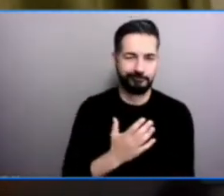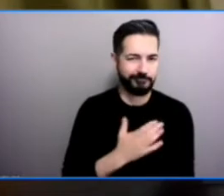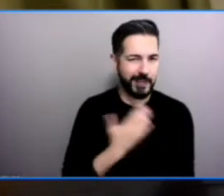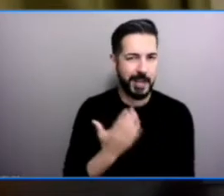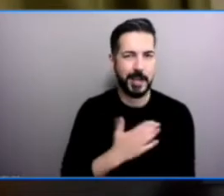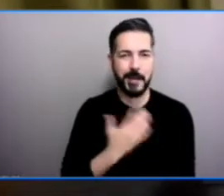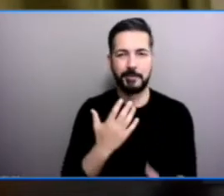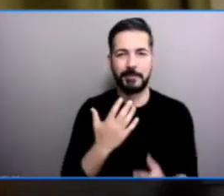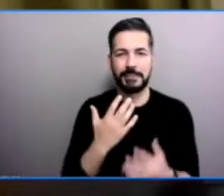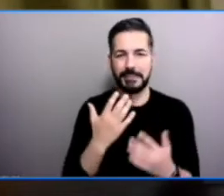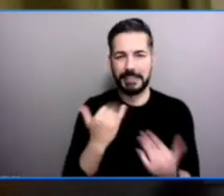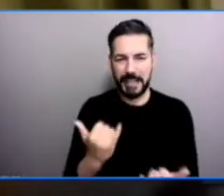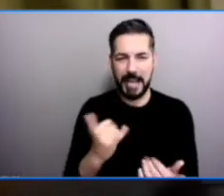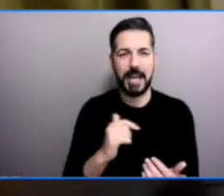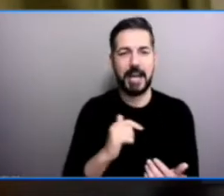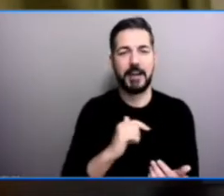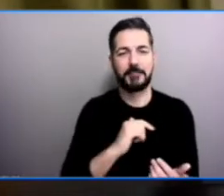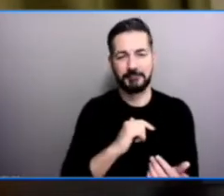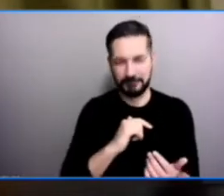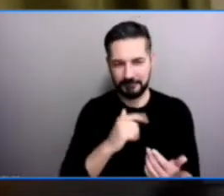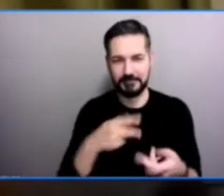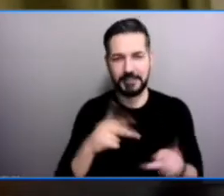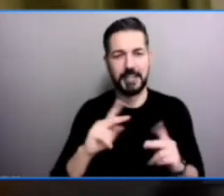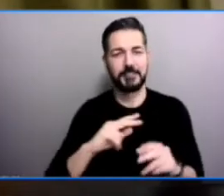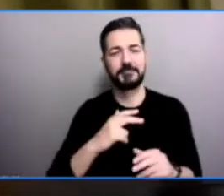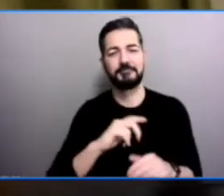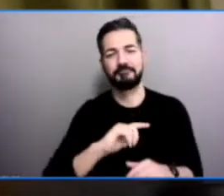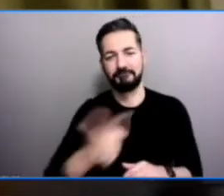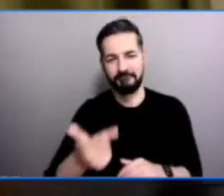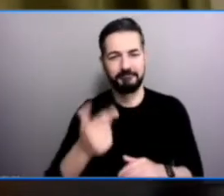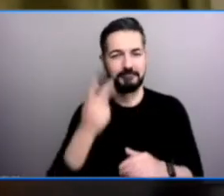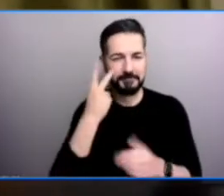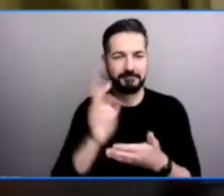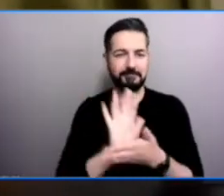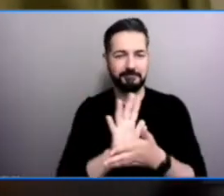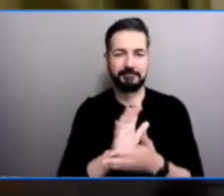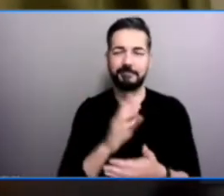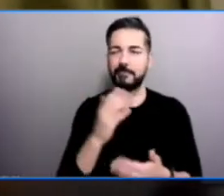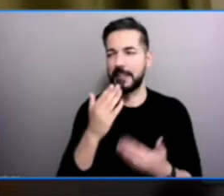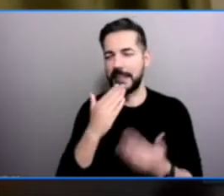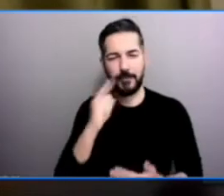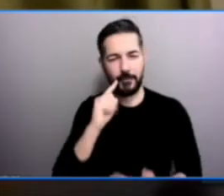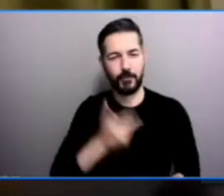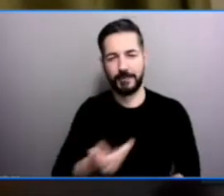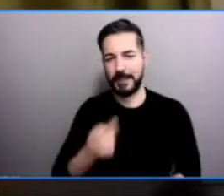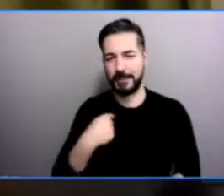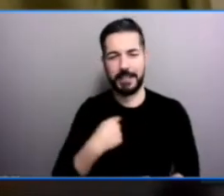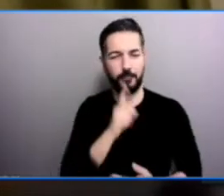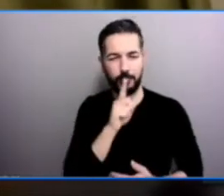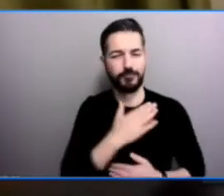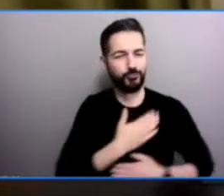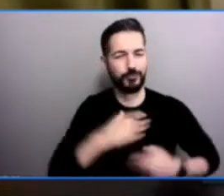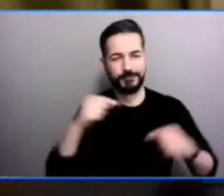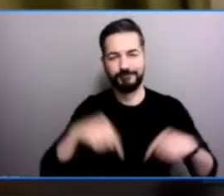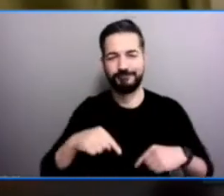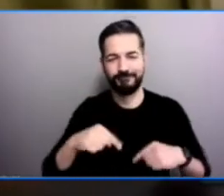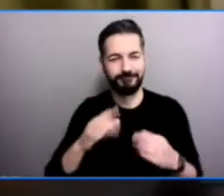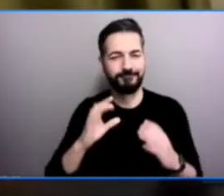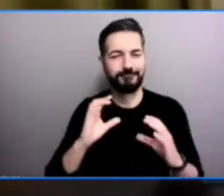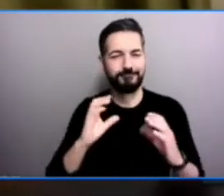Nebraska. I'm very proud of those accomplishments and to know both of y'all. And this next